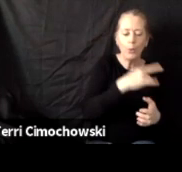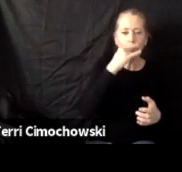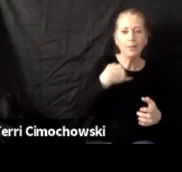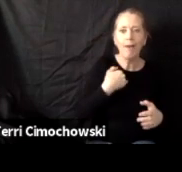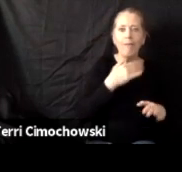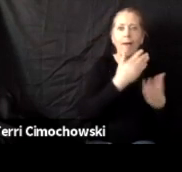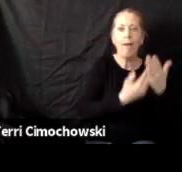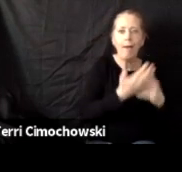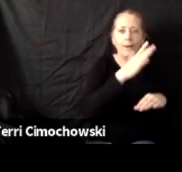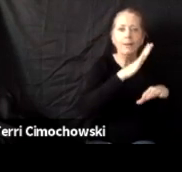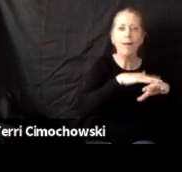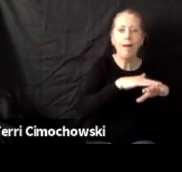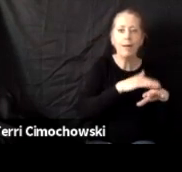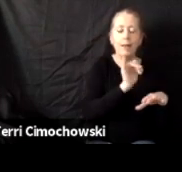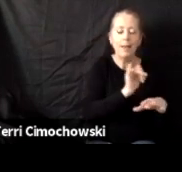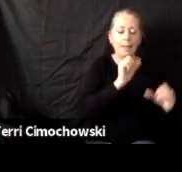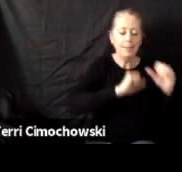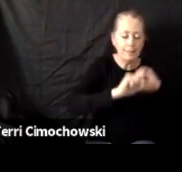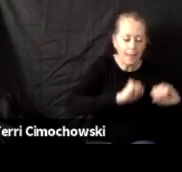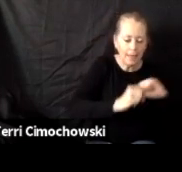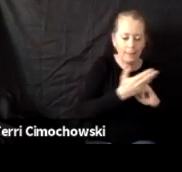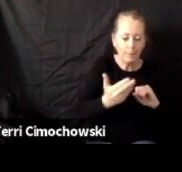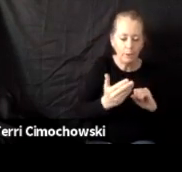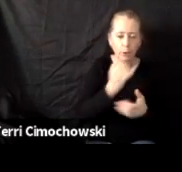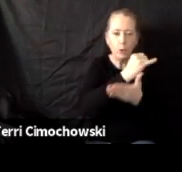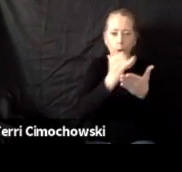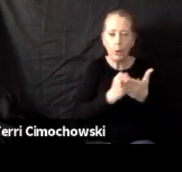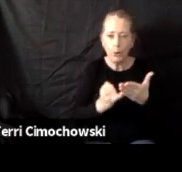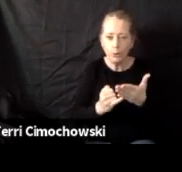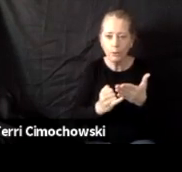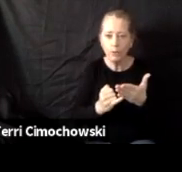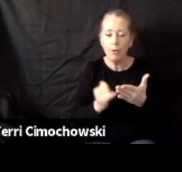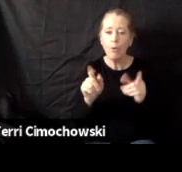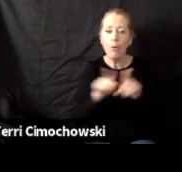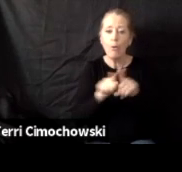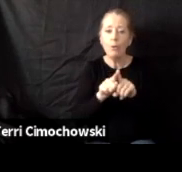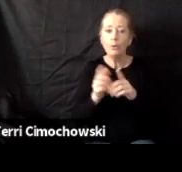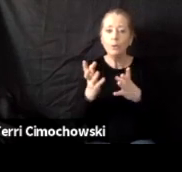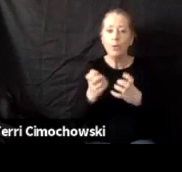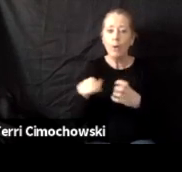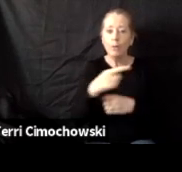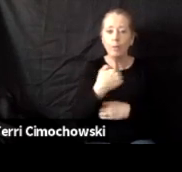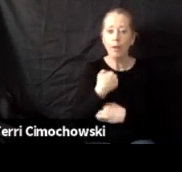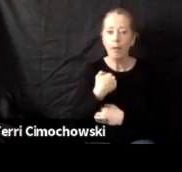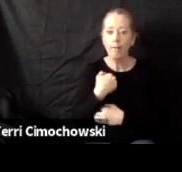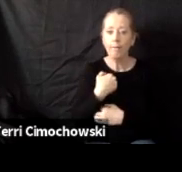as science materials, art materials. We also want them to be able to have